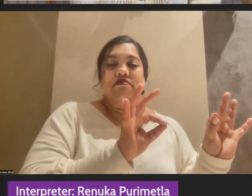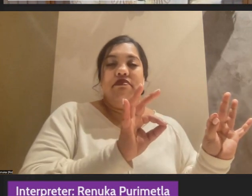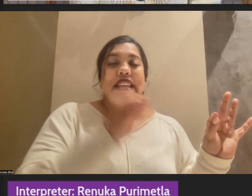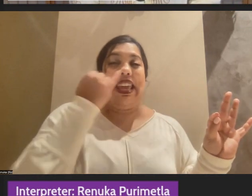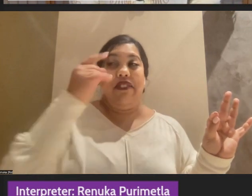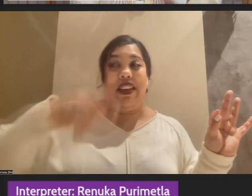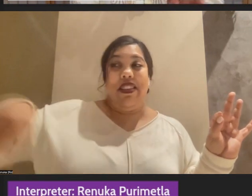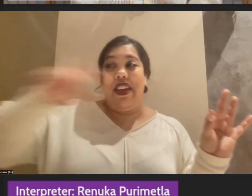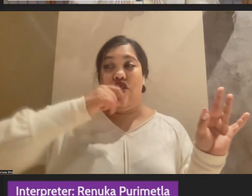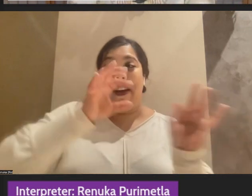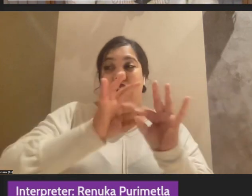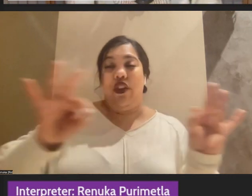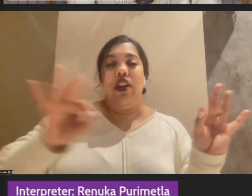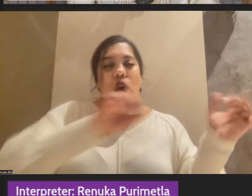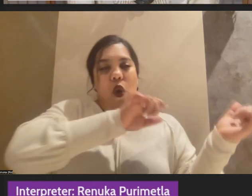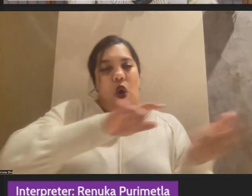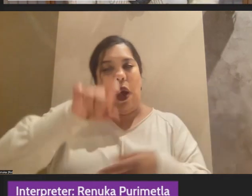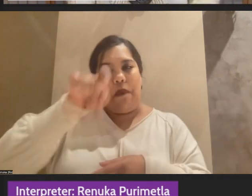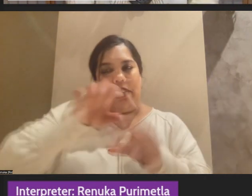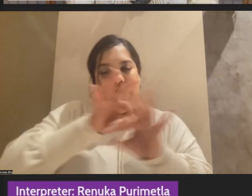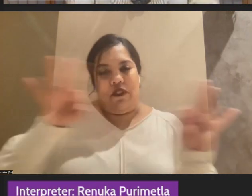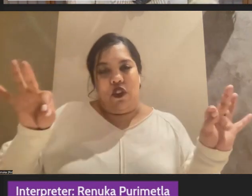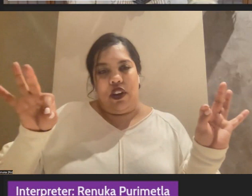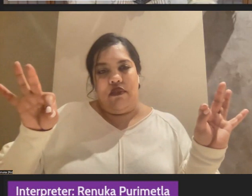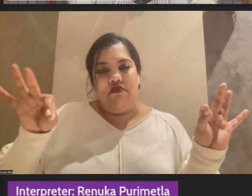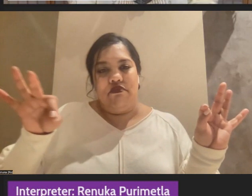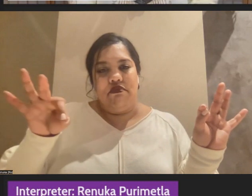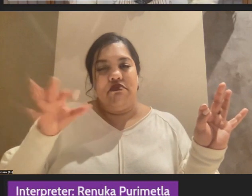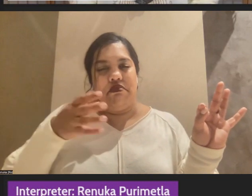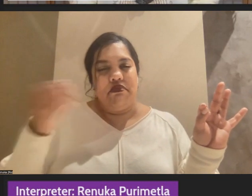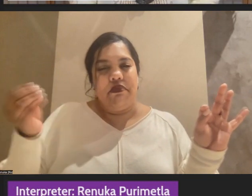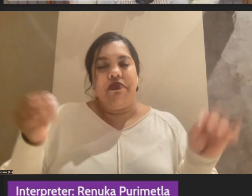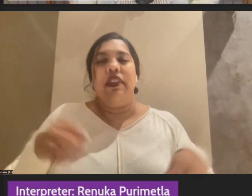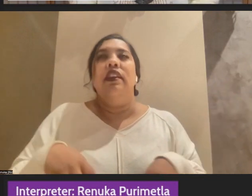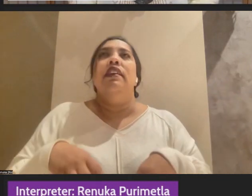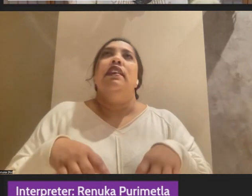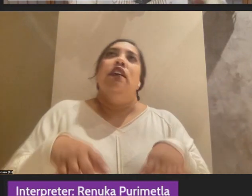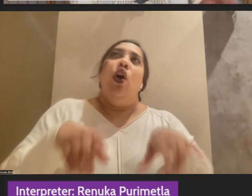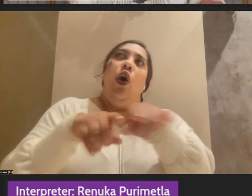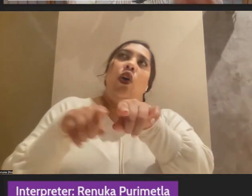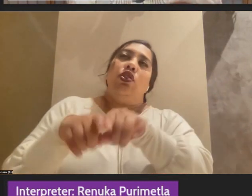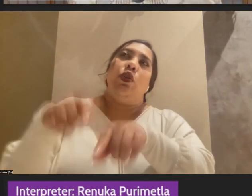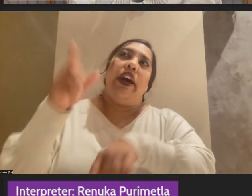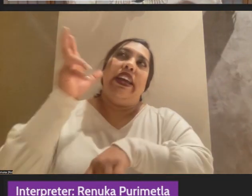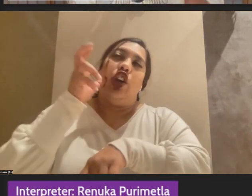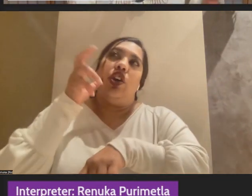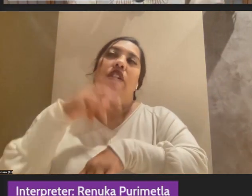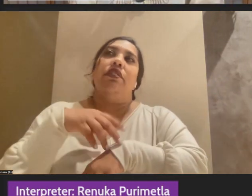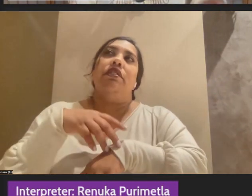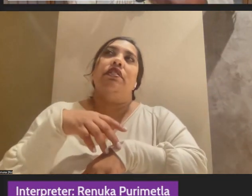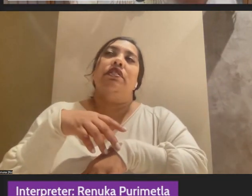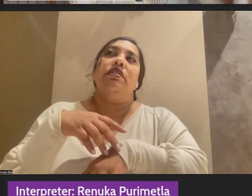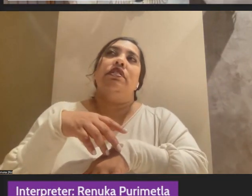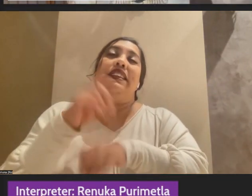so, oftentimes we've heard someone say, teach a man to fish, give a man a fish he eats for a day,